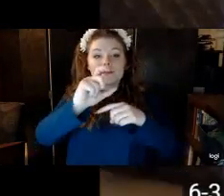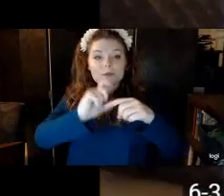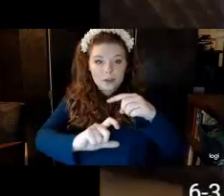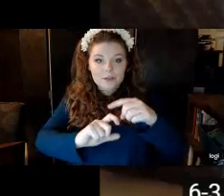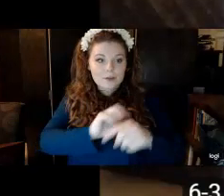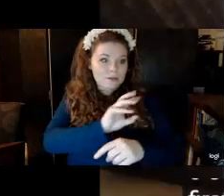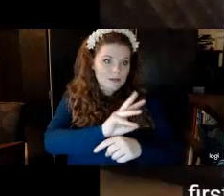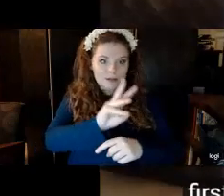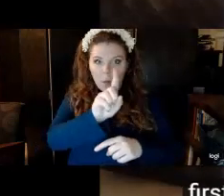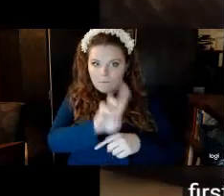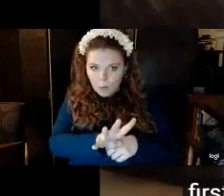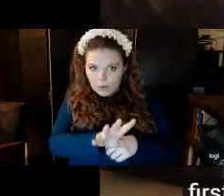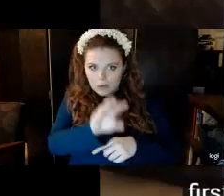1/4,